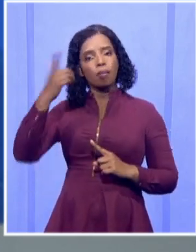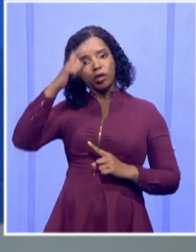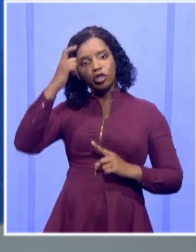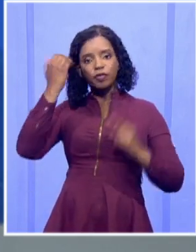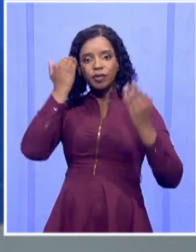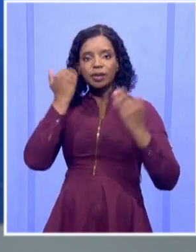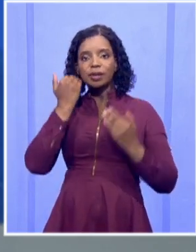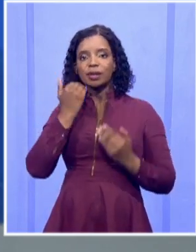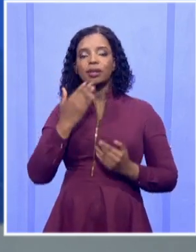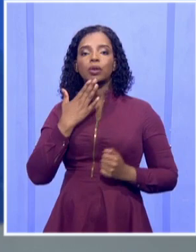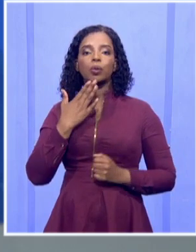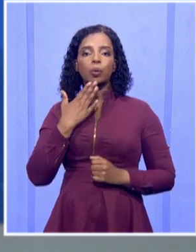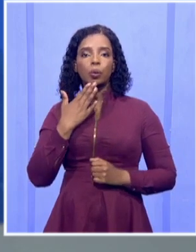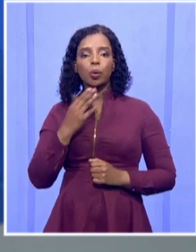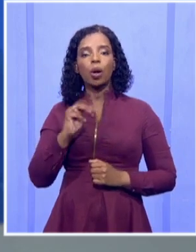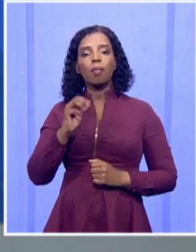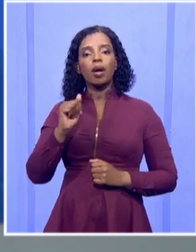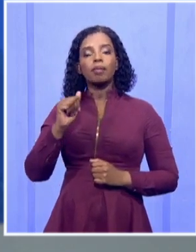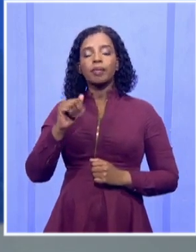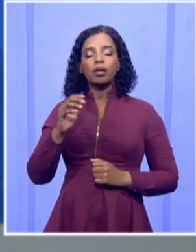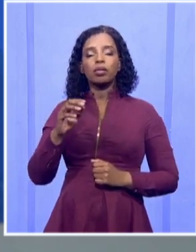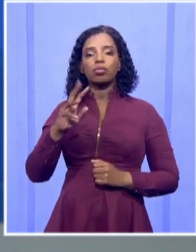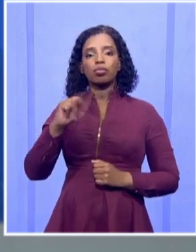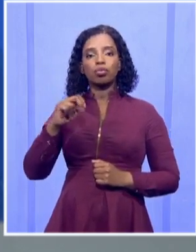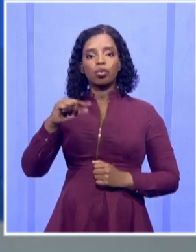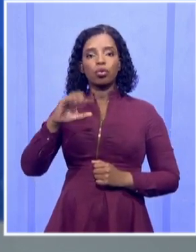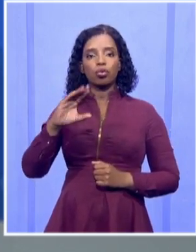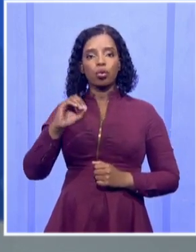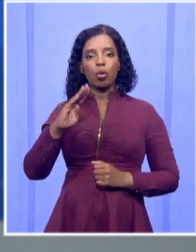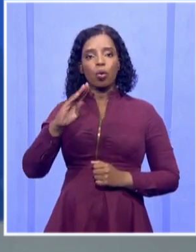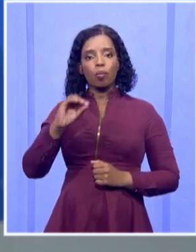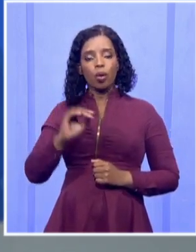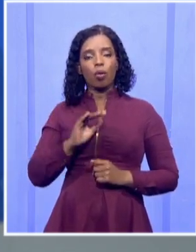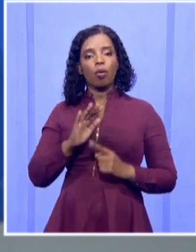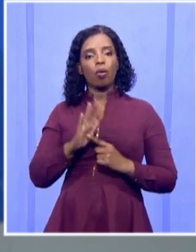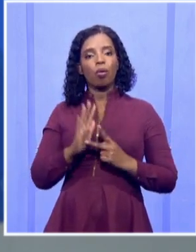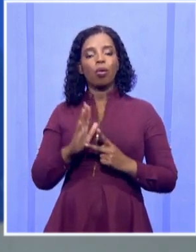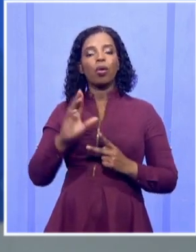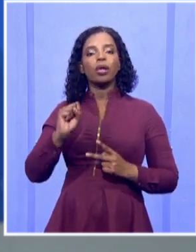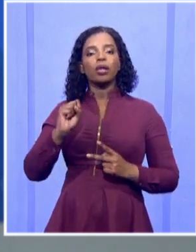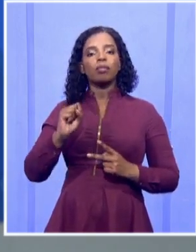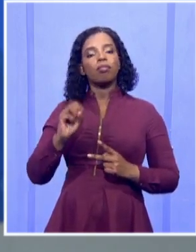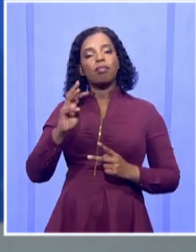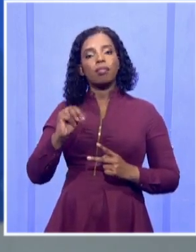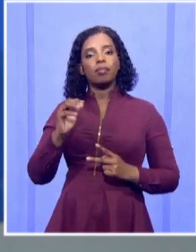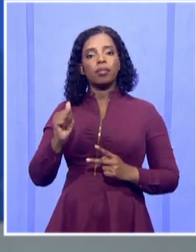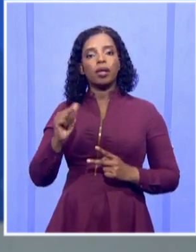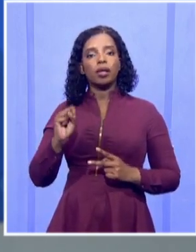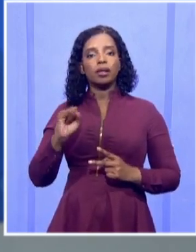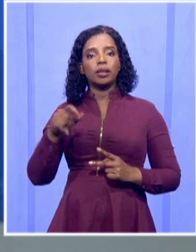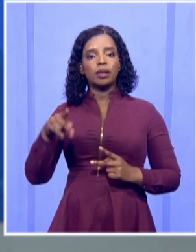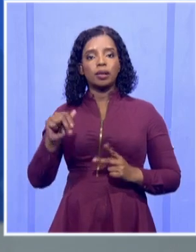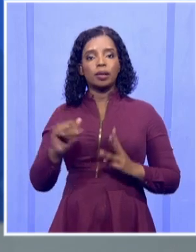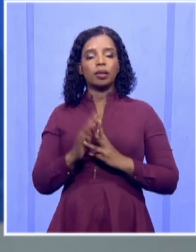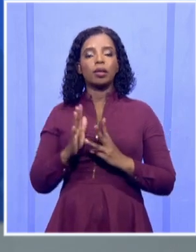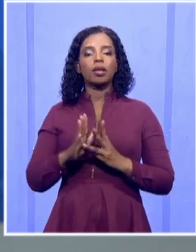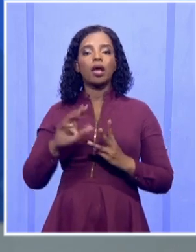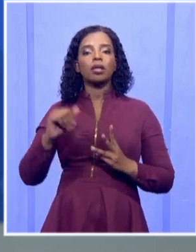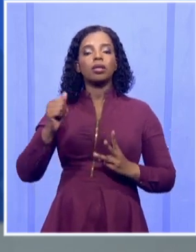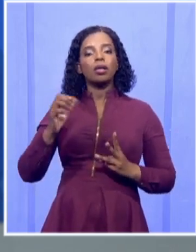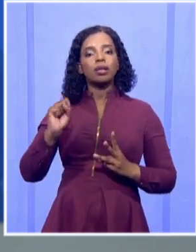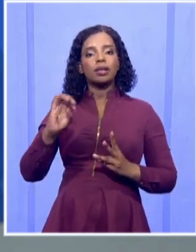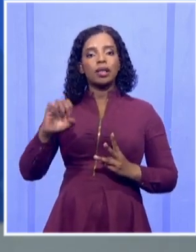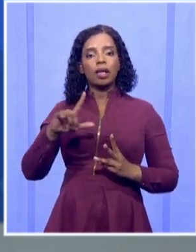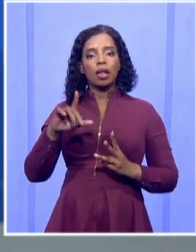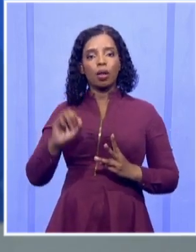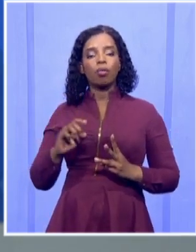Masipa, Advocate Mahlape Sello. These are very prominent names within the structures, or even the former structures